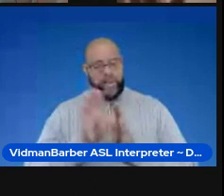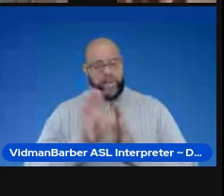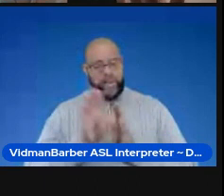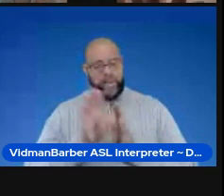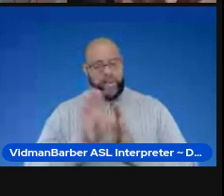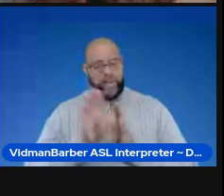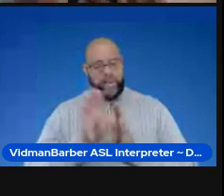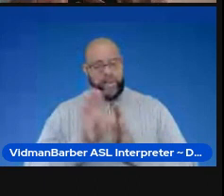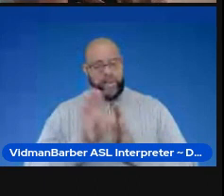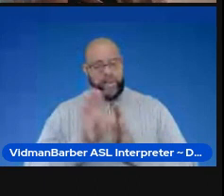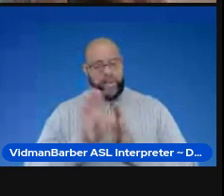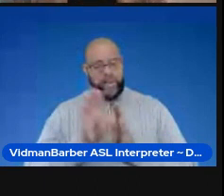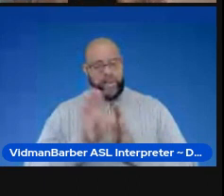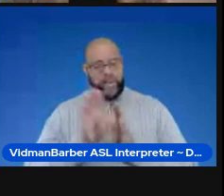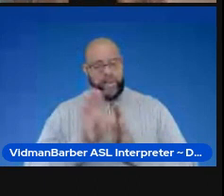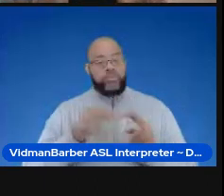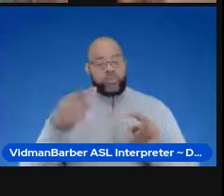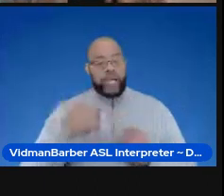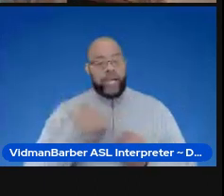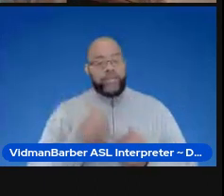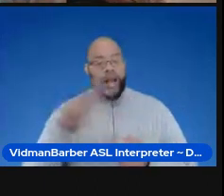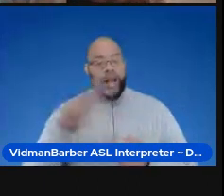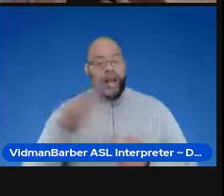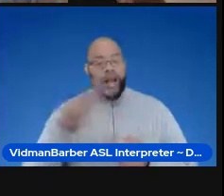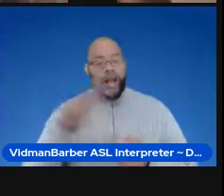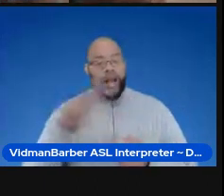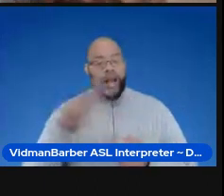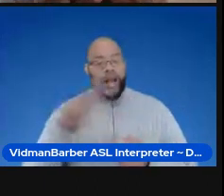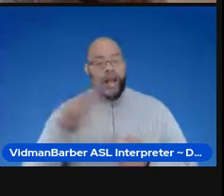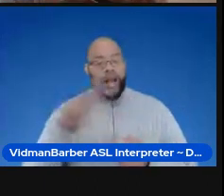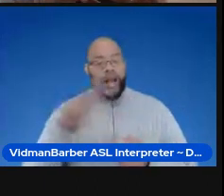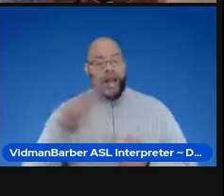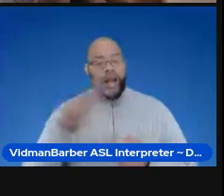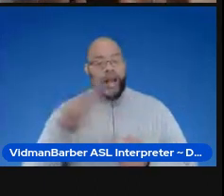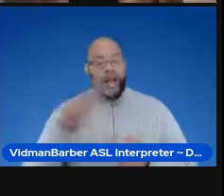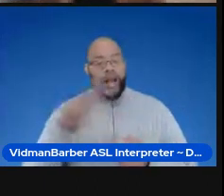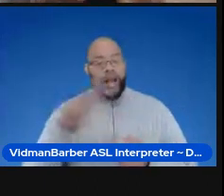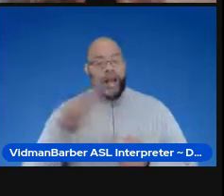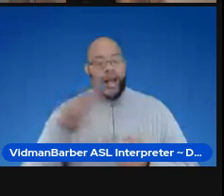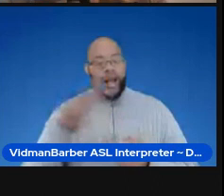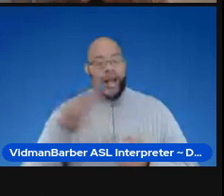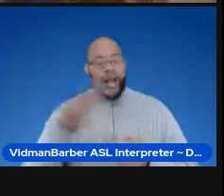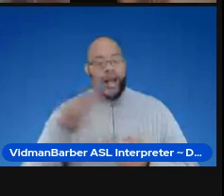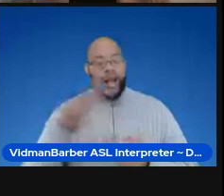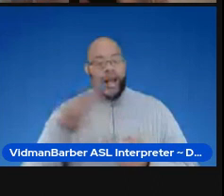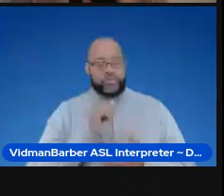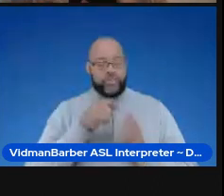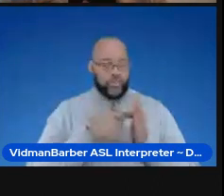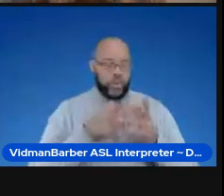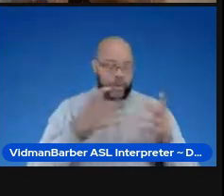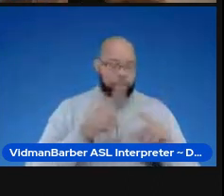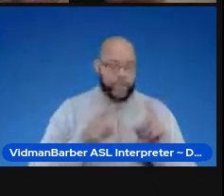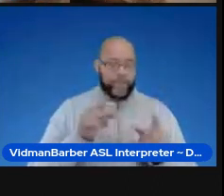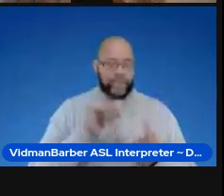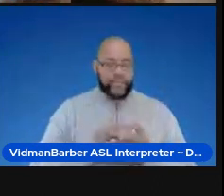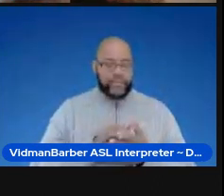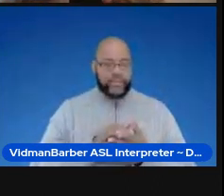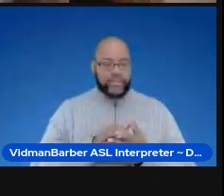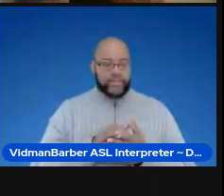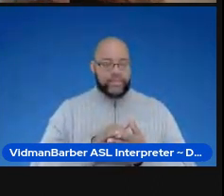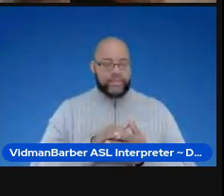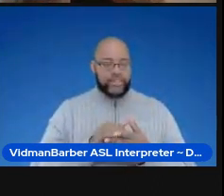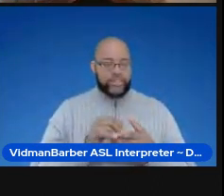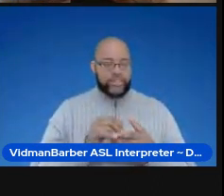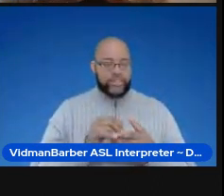the protein has high expression in vivo. It is conserved. Well, I've not really shown much, but it is conserved in all strains